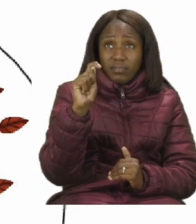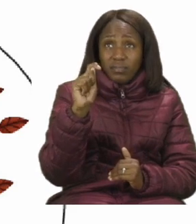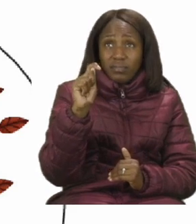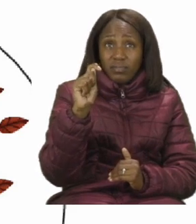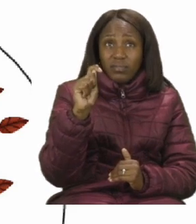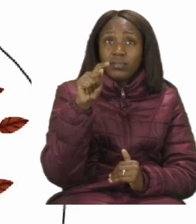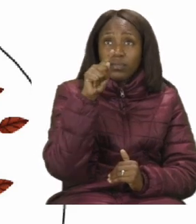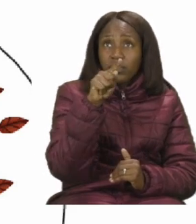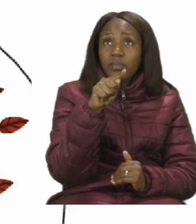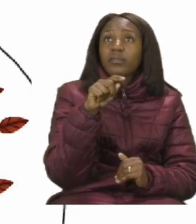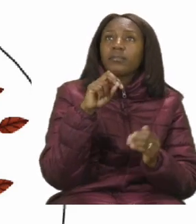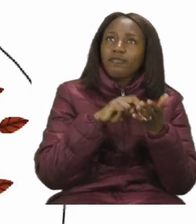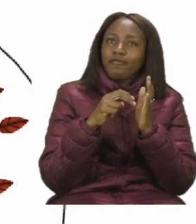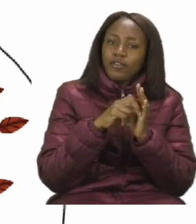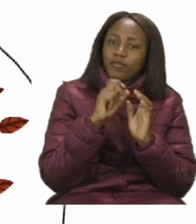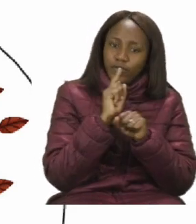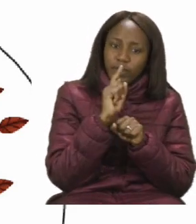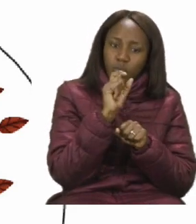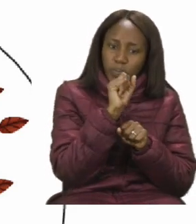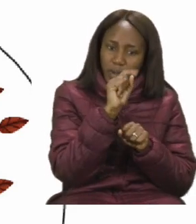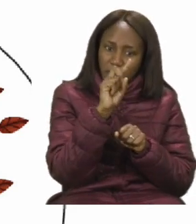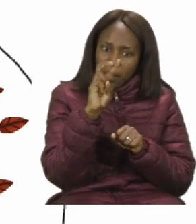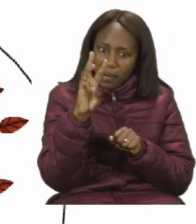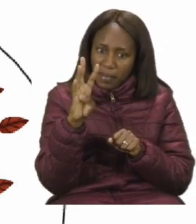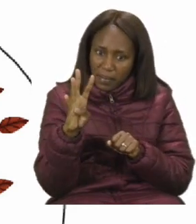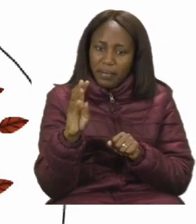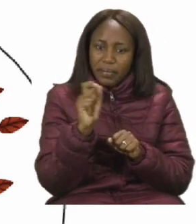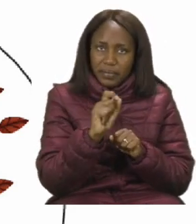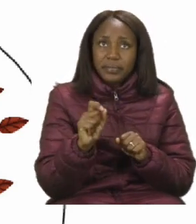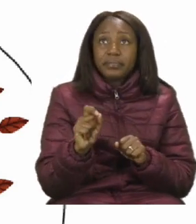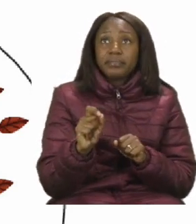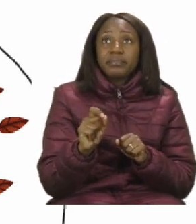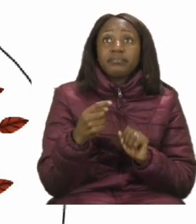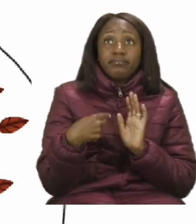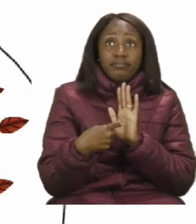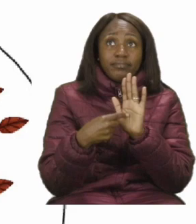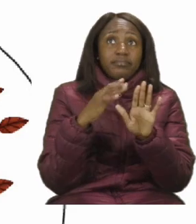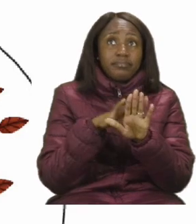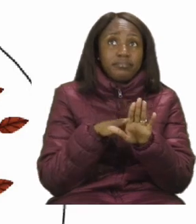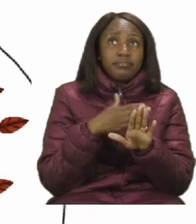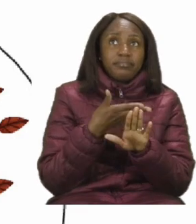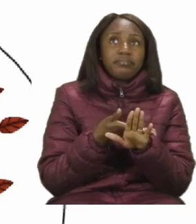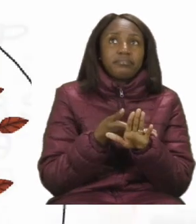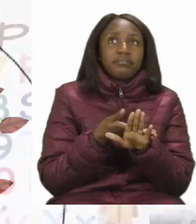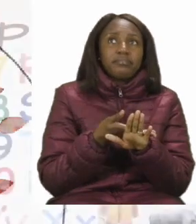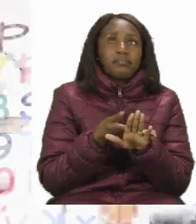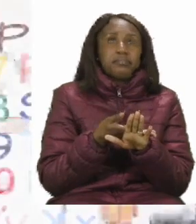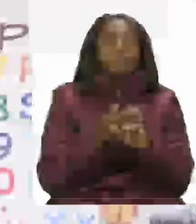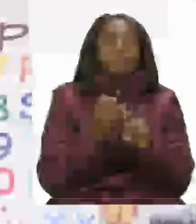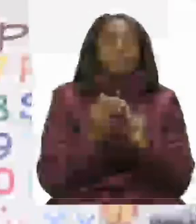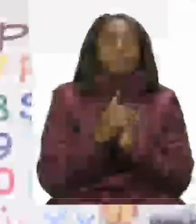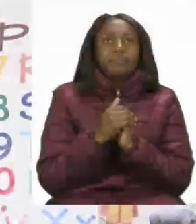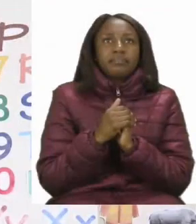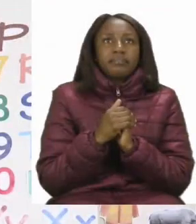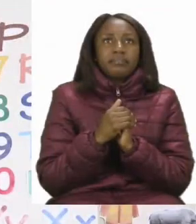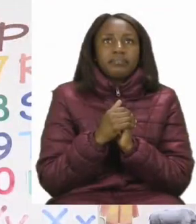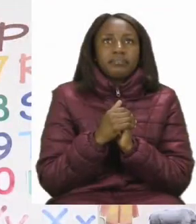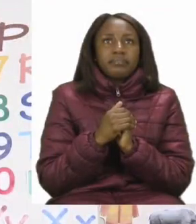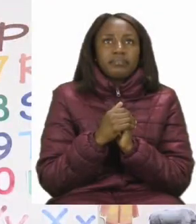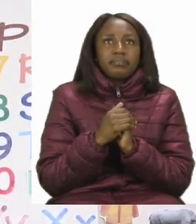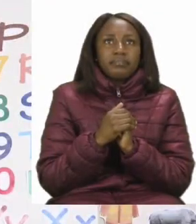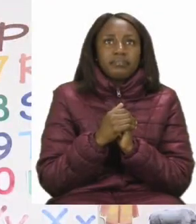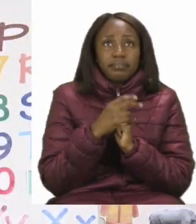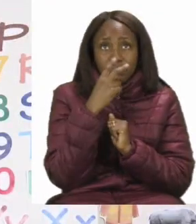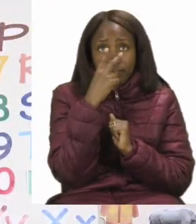booklet, I put a few examples on the chalkboard for you as well. So you will see